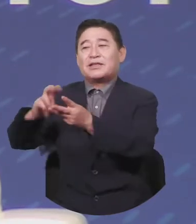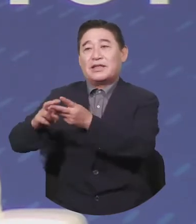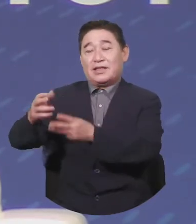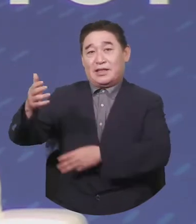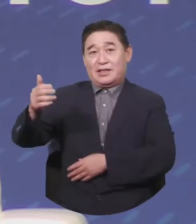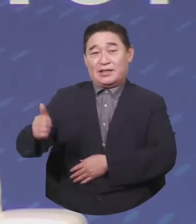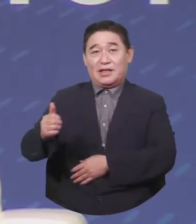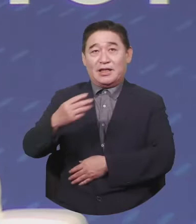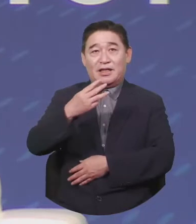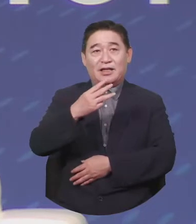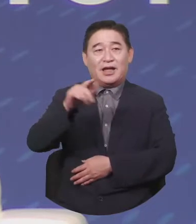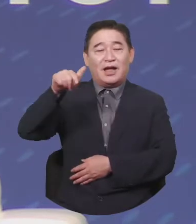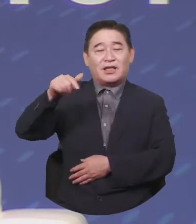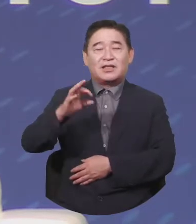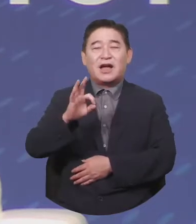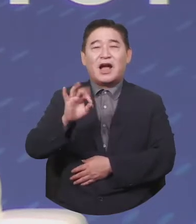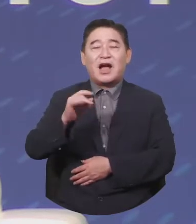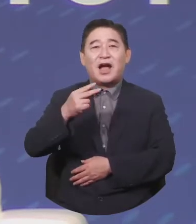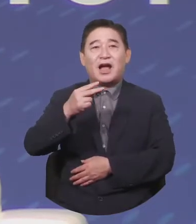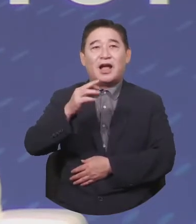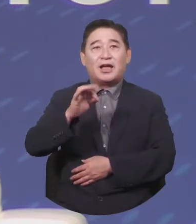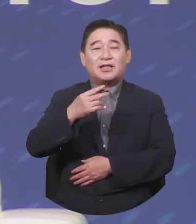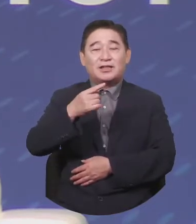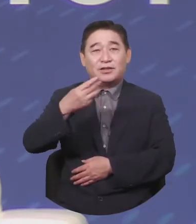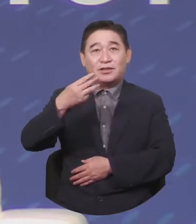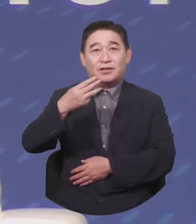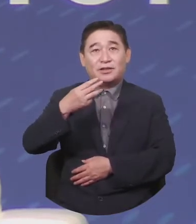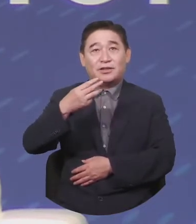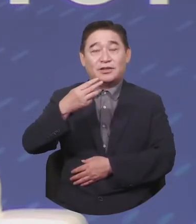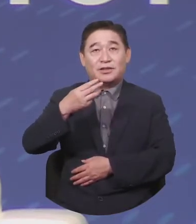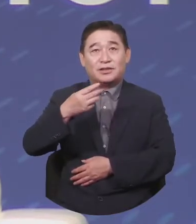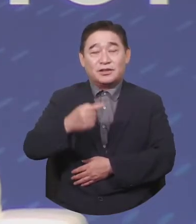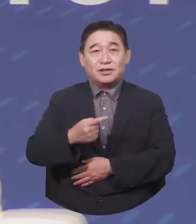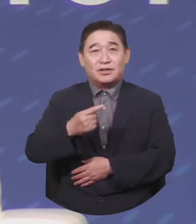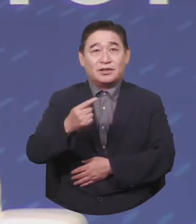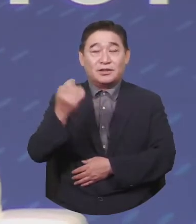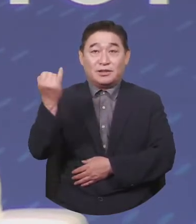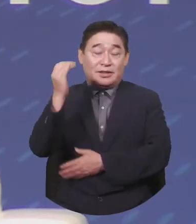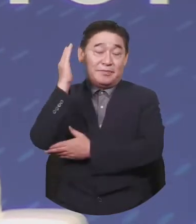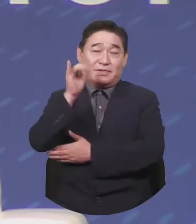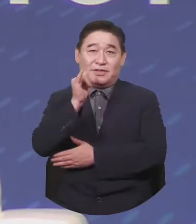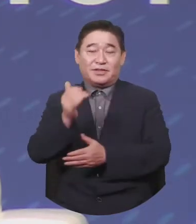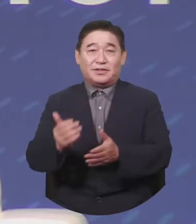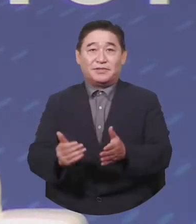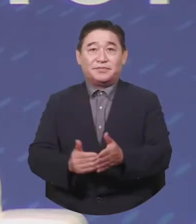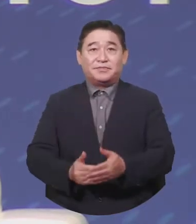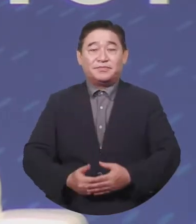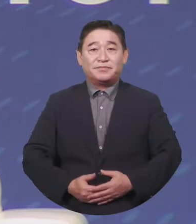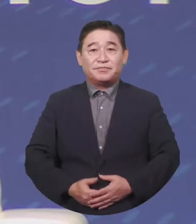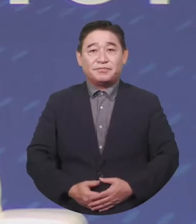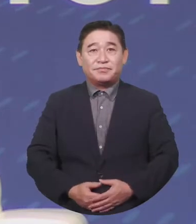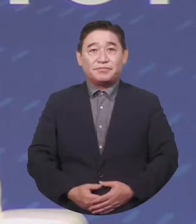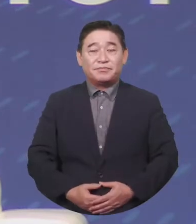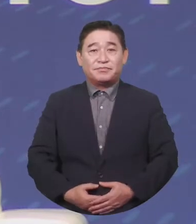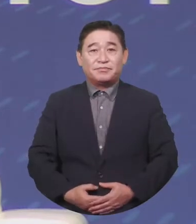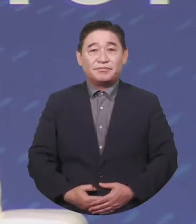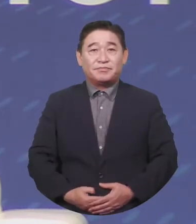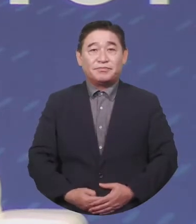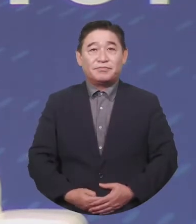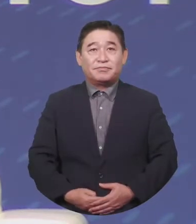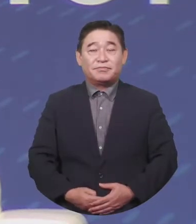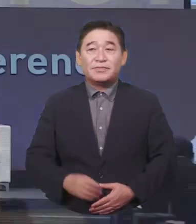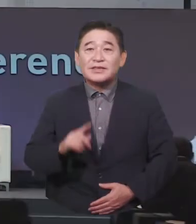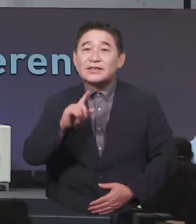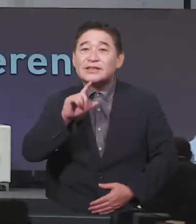the global dynamics and the changing landscape and the emerging donors. So Raga, you have the